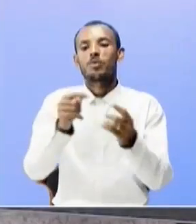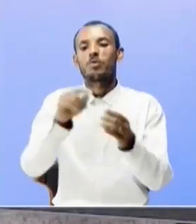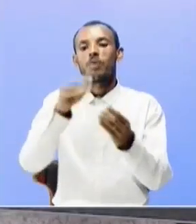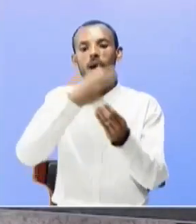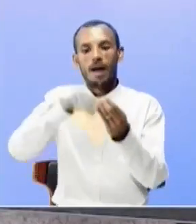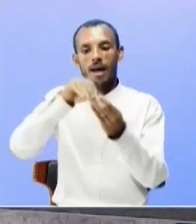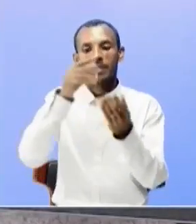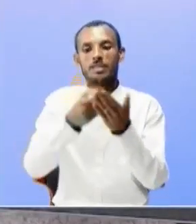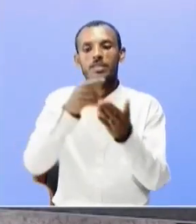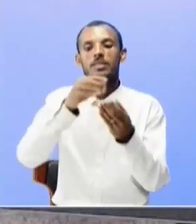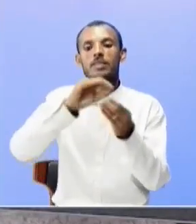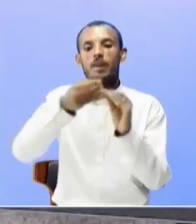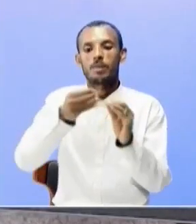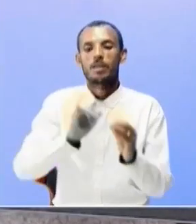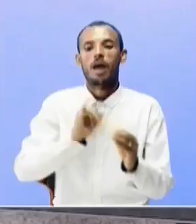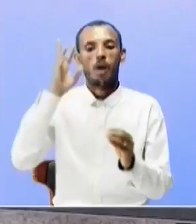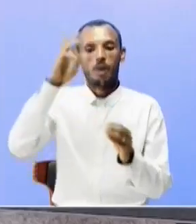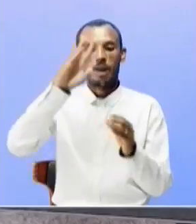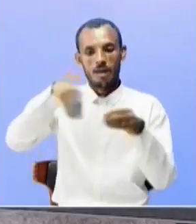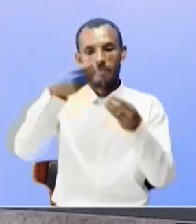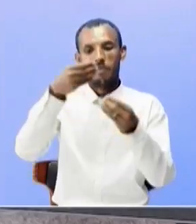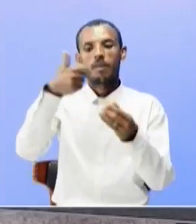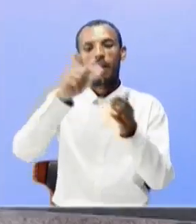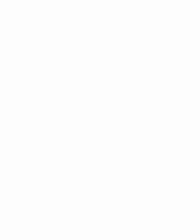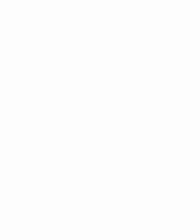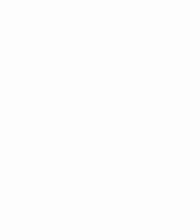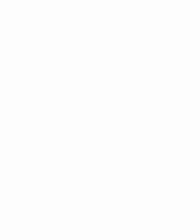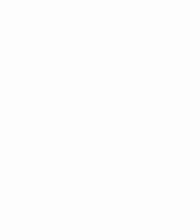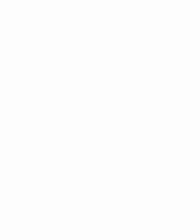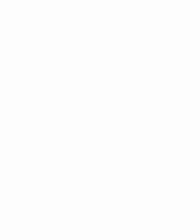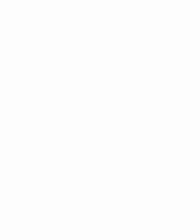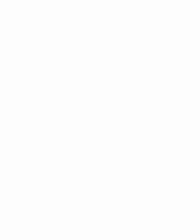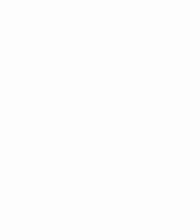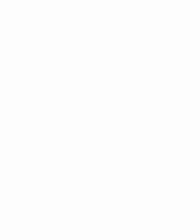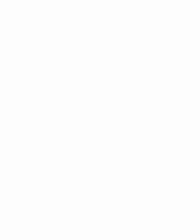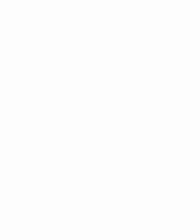numbers. I'll give you 10 seconds for this question.